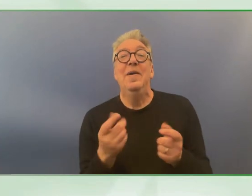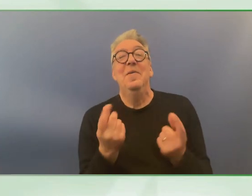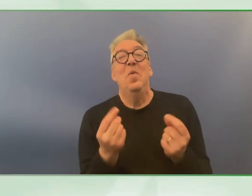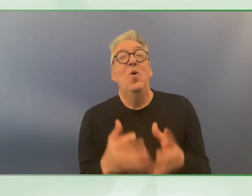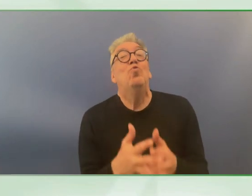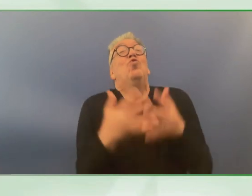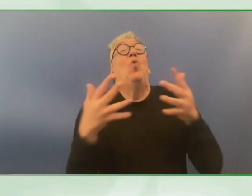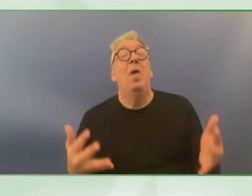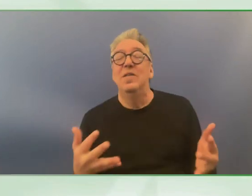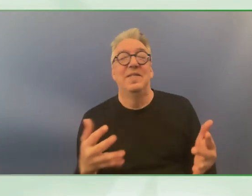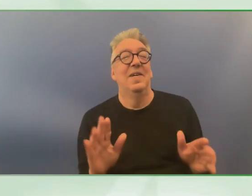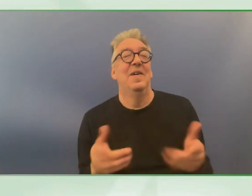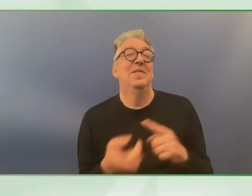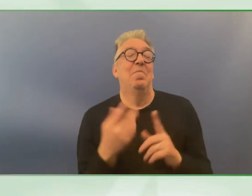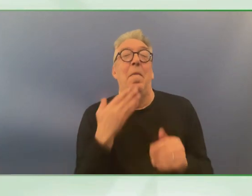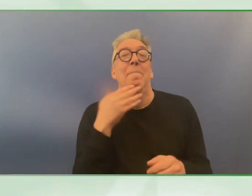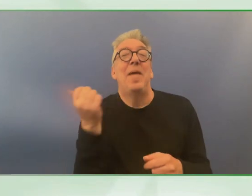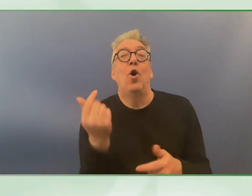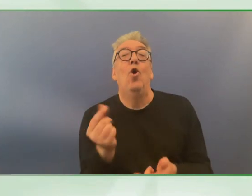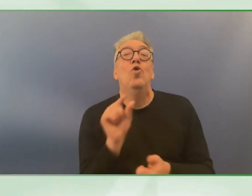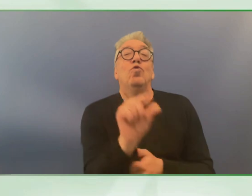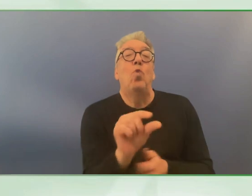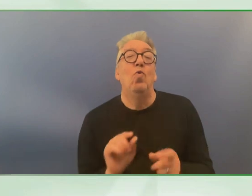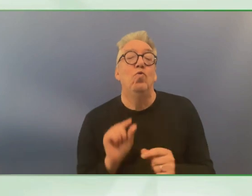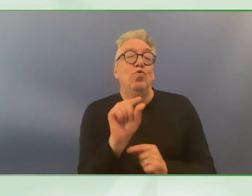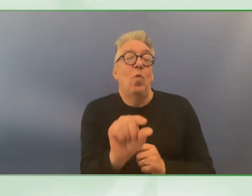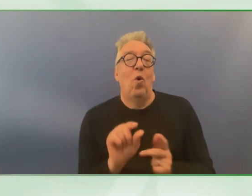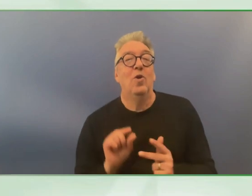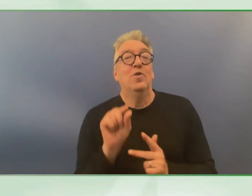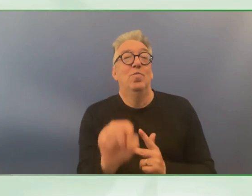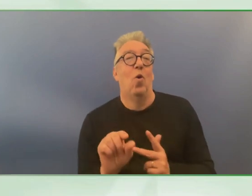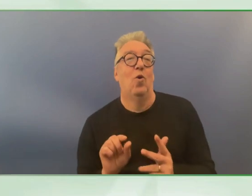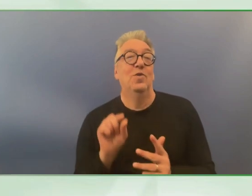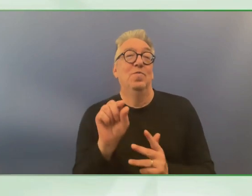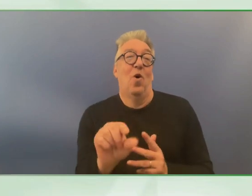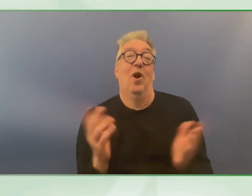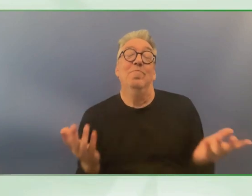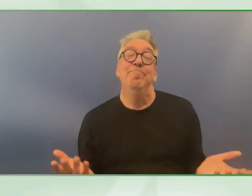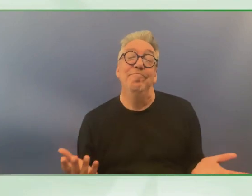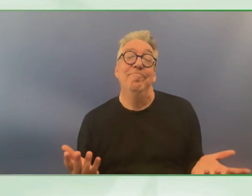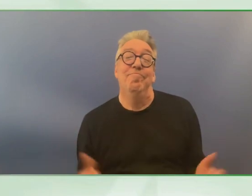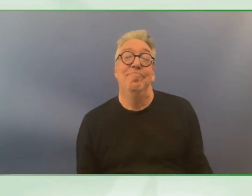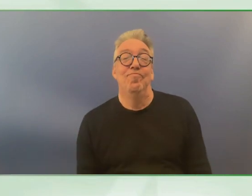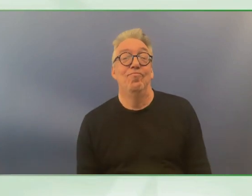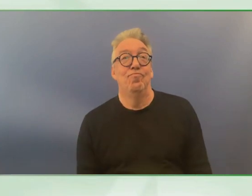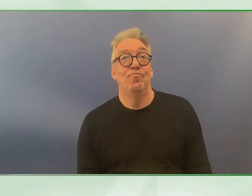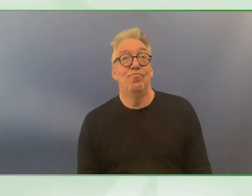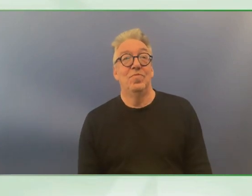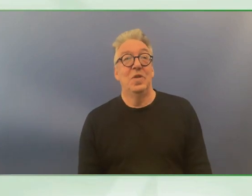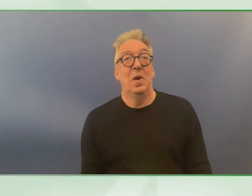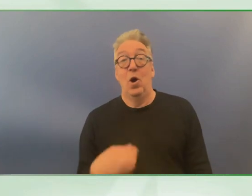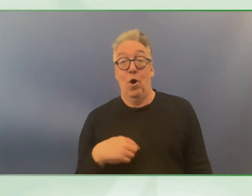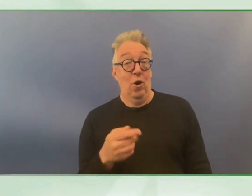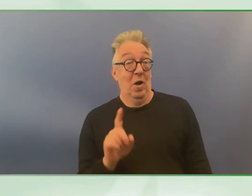do things piece by piece or whittle by whittle. And I find that this is true in most walks